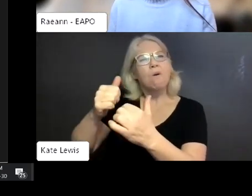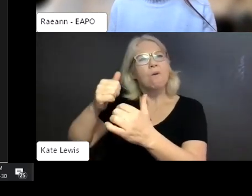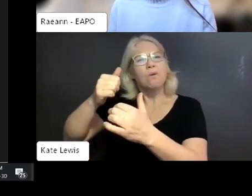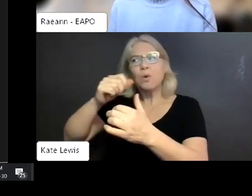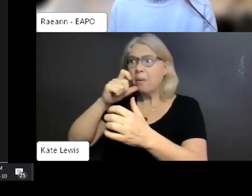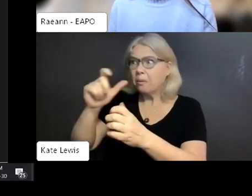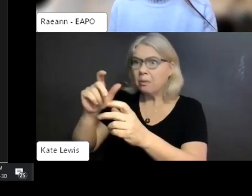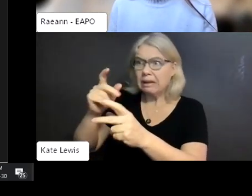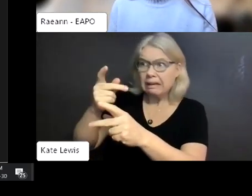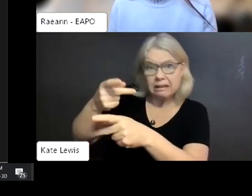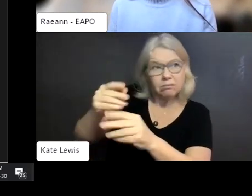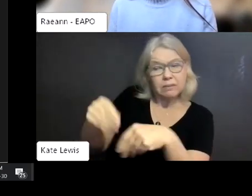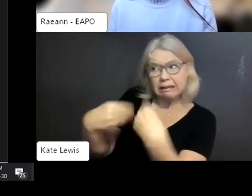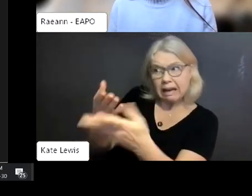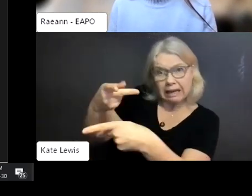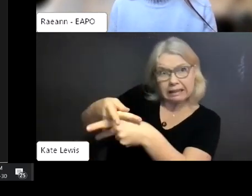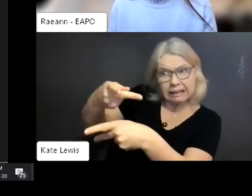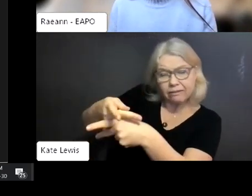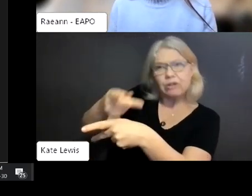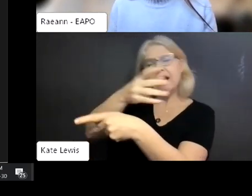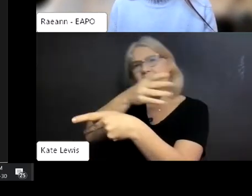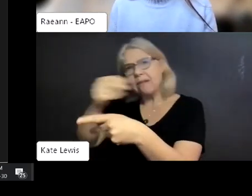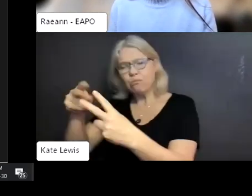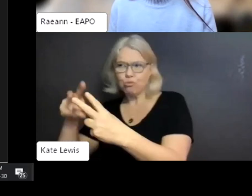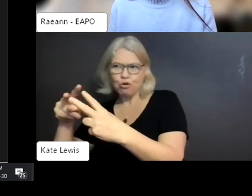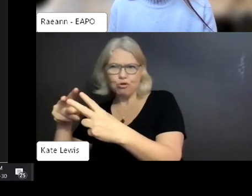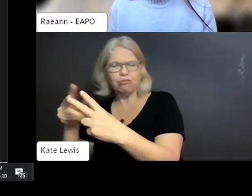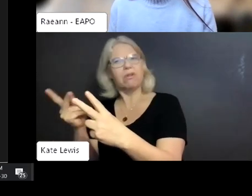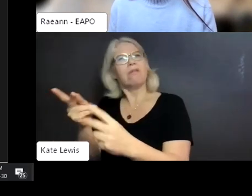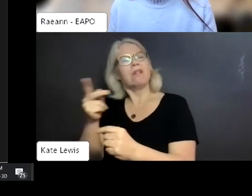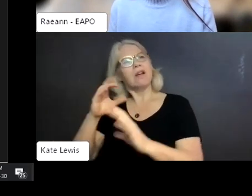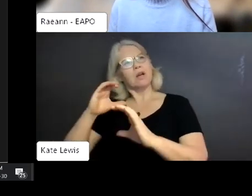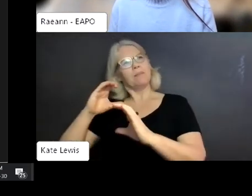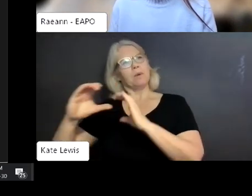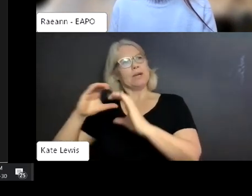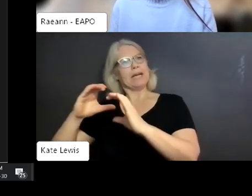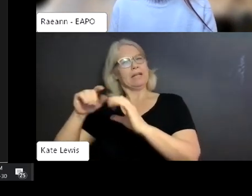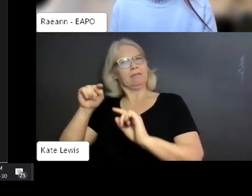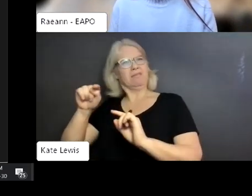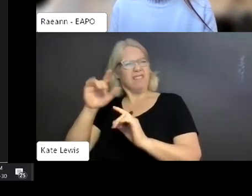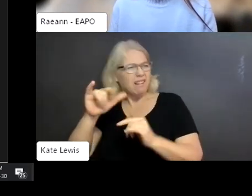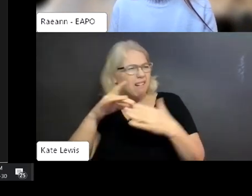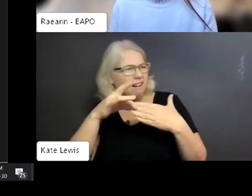information on the guide on how caregivers partners communicate?